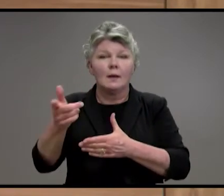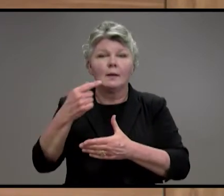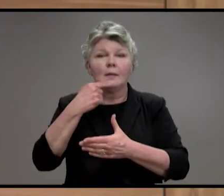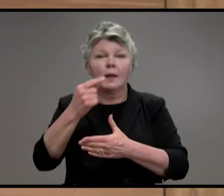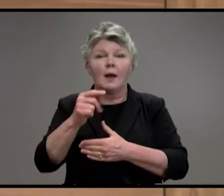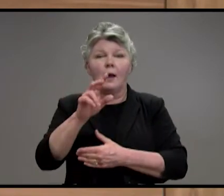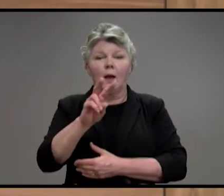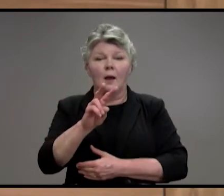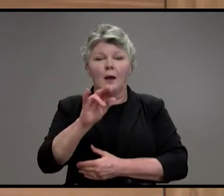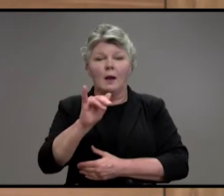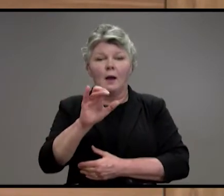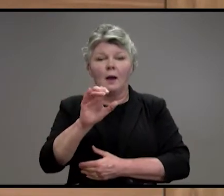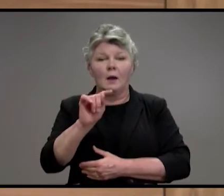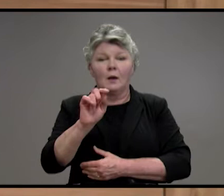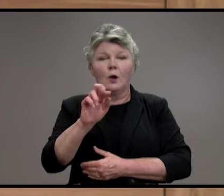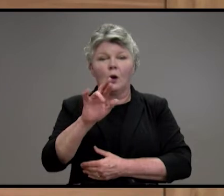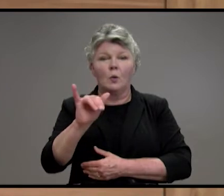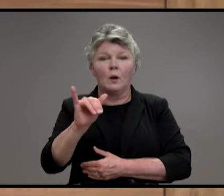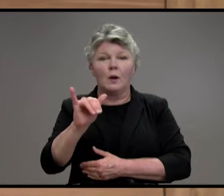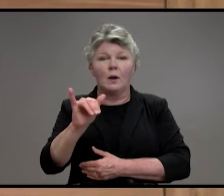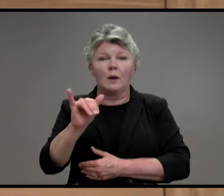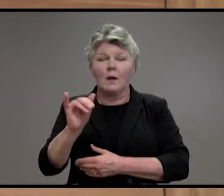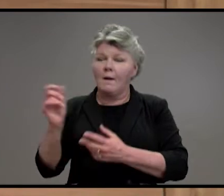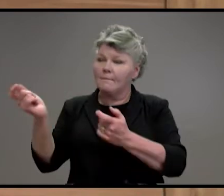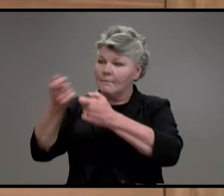victory, where his enemies had written defeat.